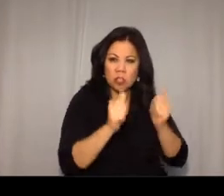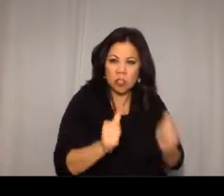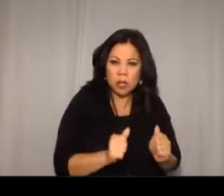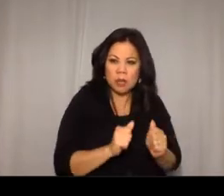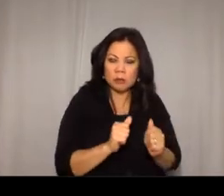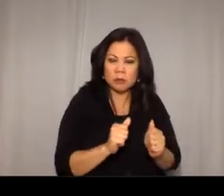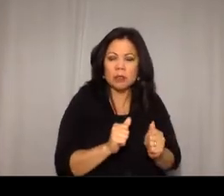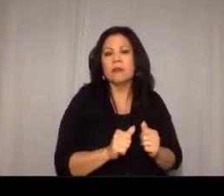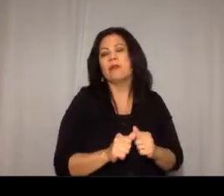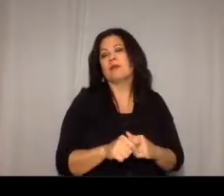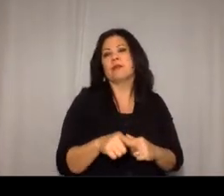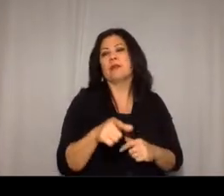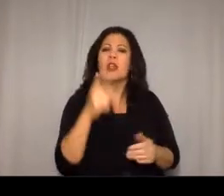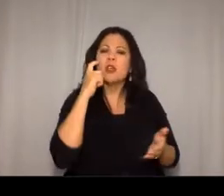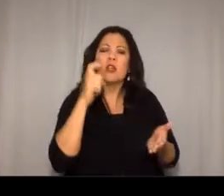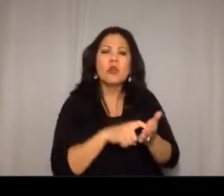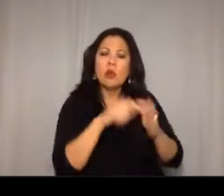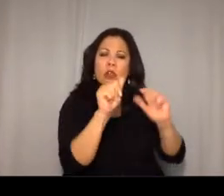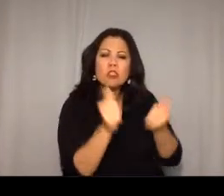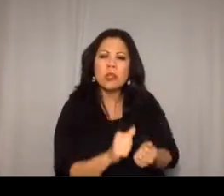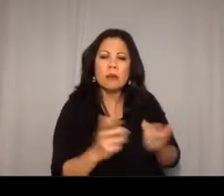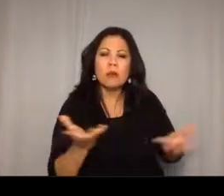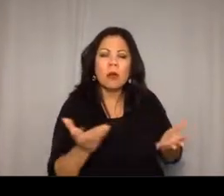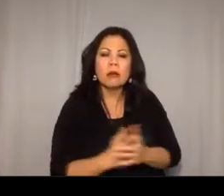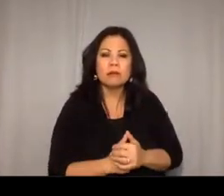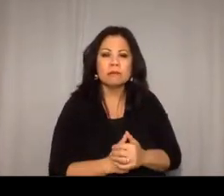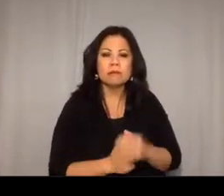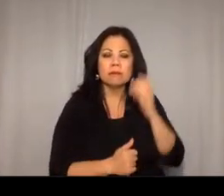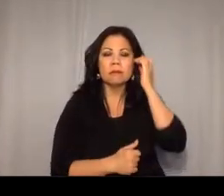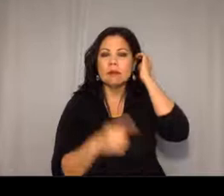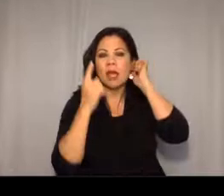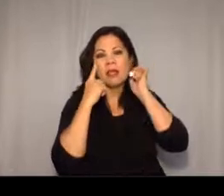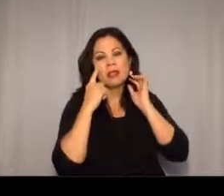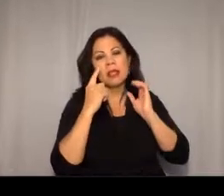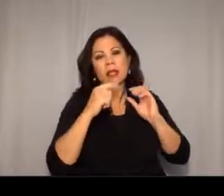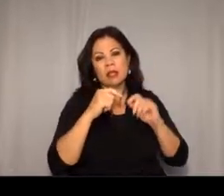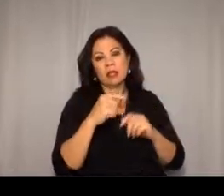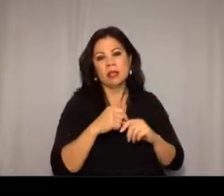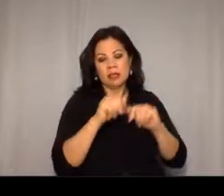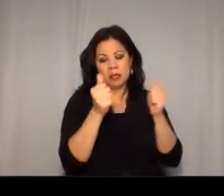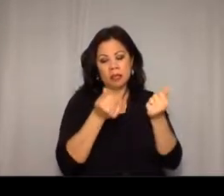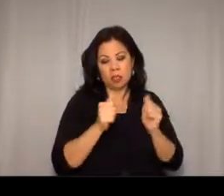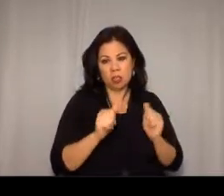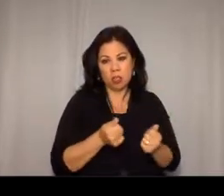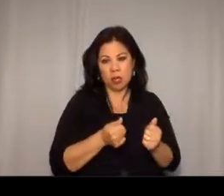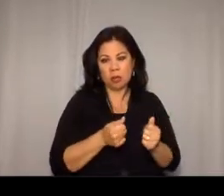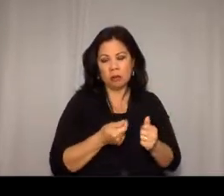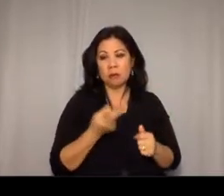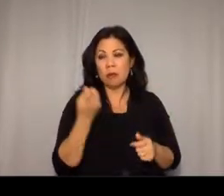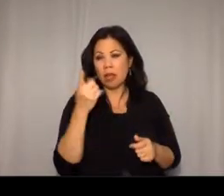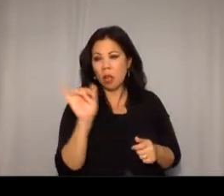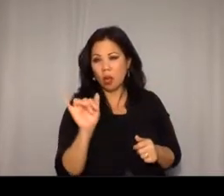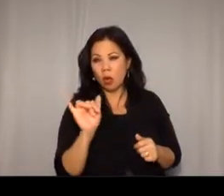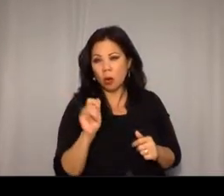what shapes do you see? I think that these shapes look, I'm going to turn it sideways, kind of like